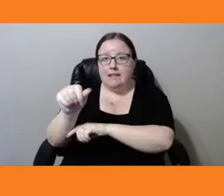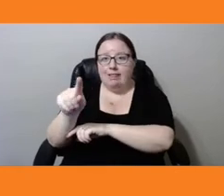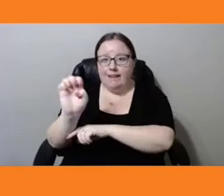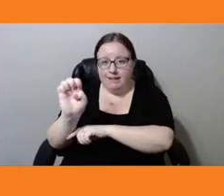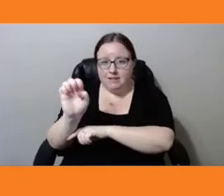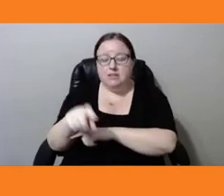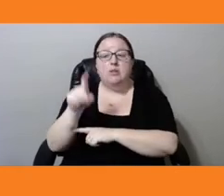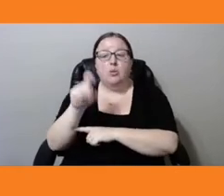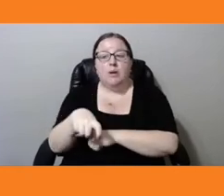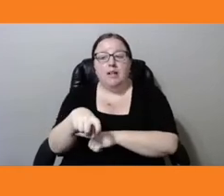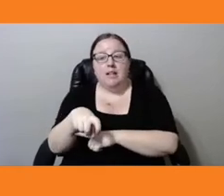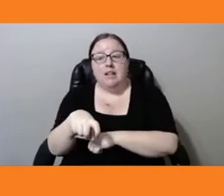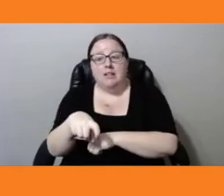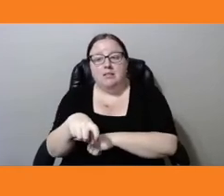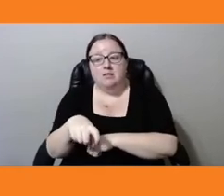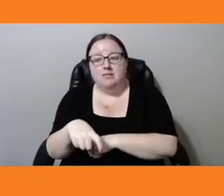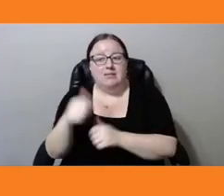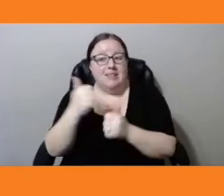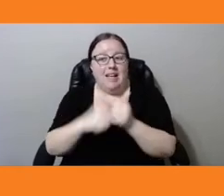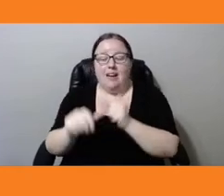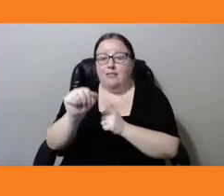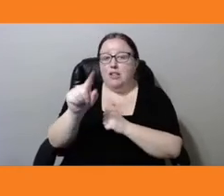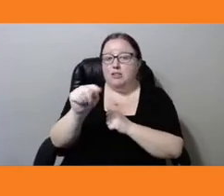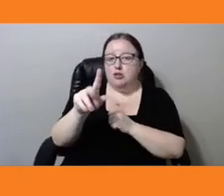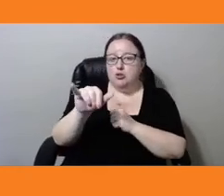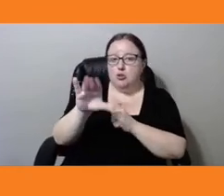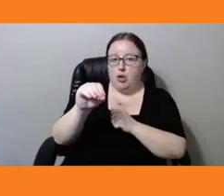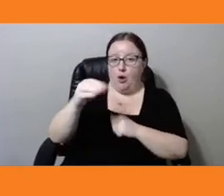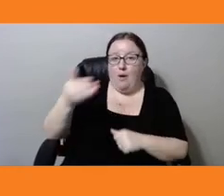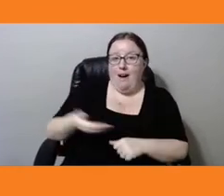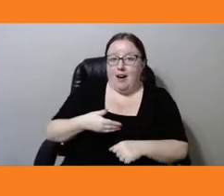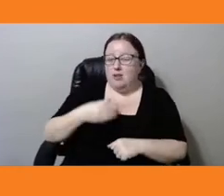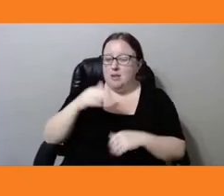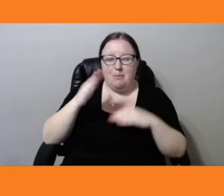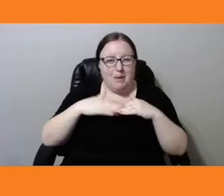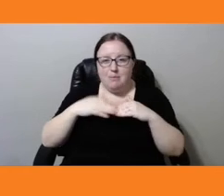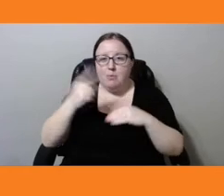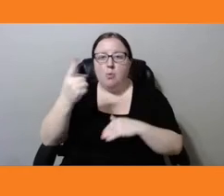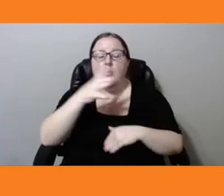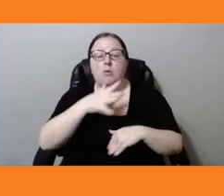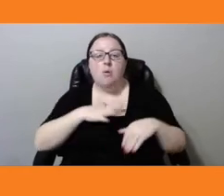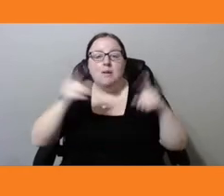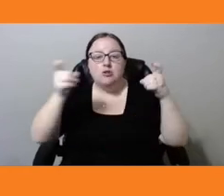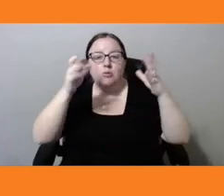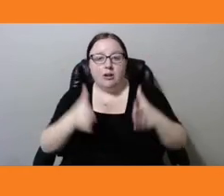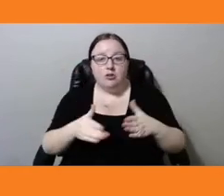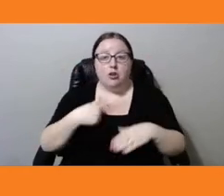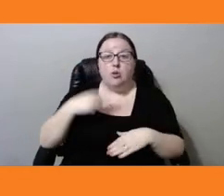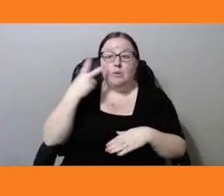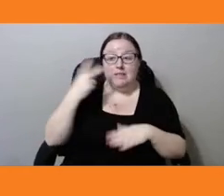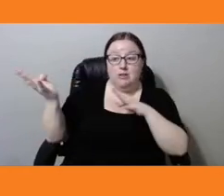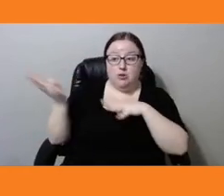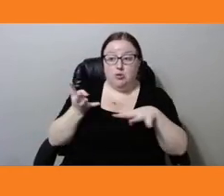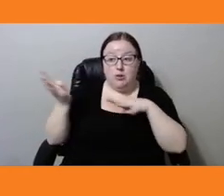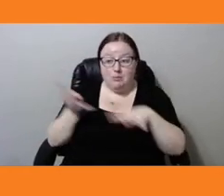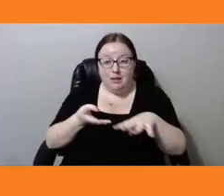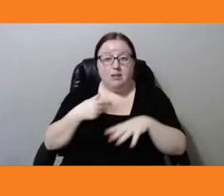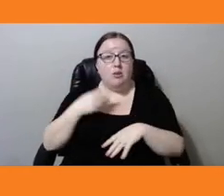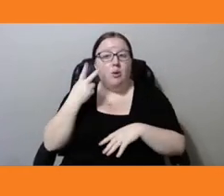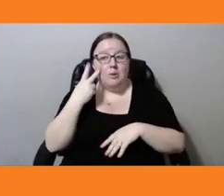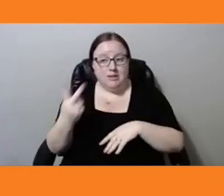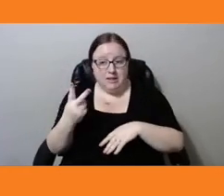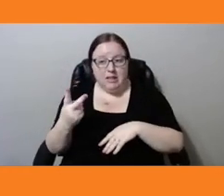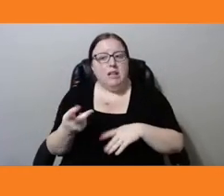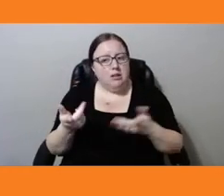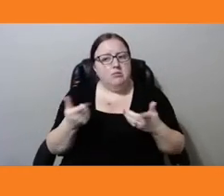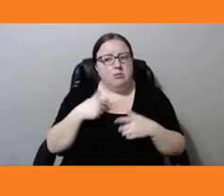a year where at least every studio hires at least one woman director. And when we look to streaming platforms and to the pipeline, we see that there are